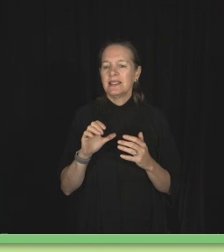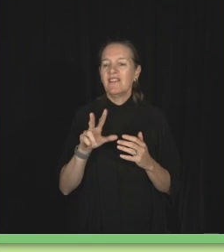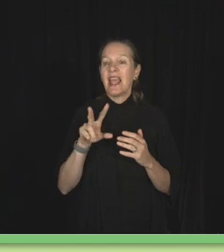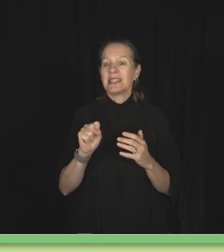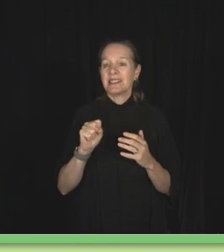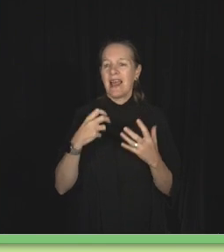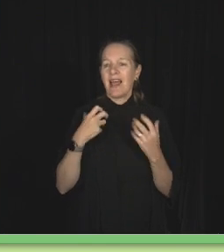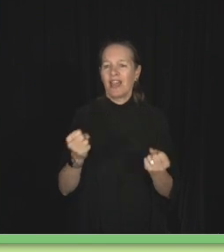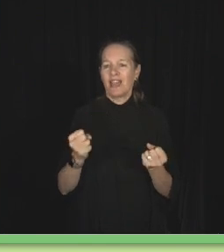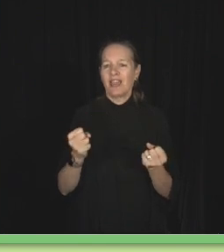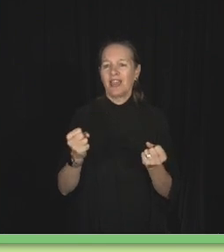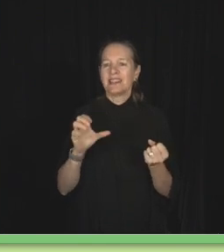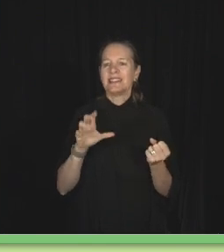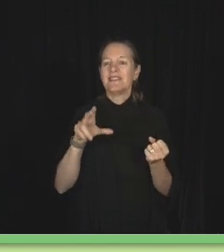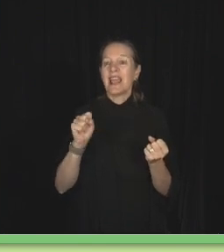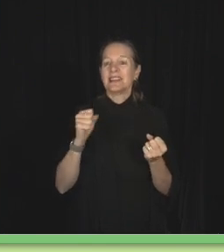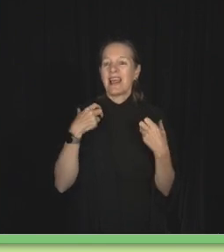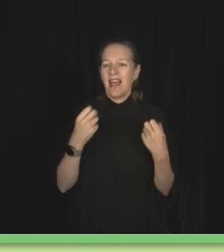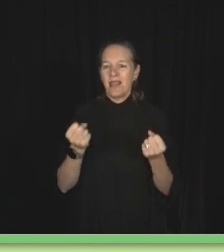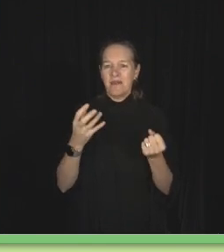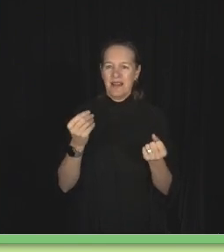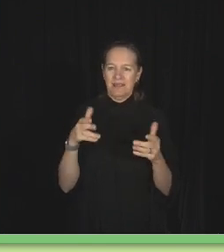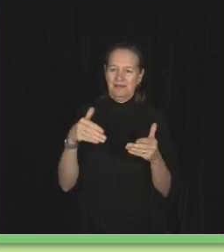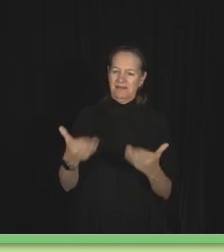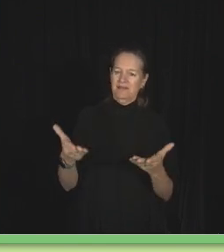welcome CVS Health to the platinum member role.